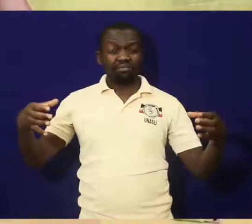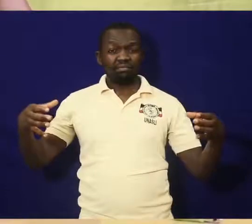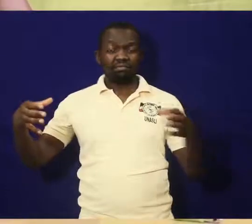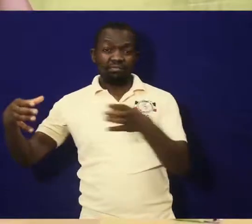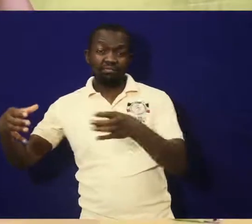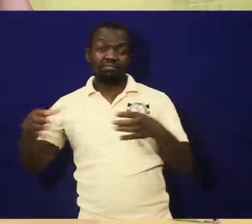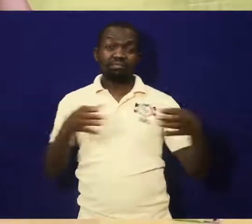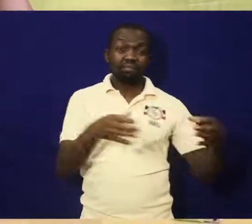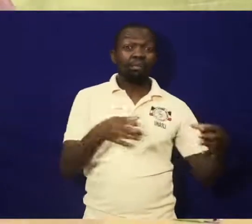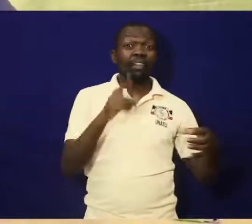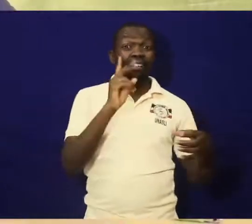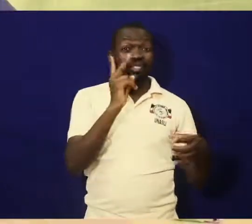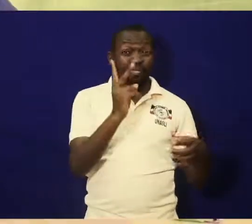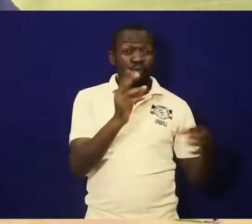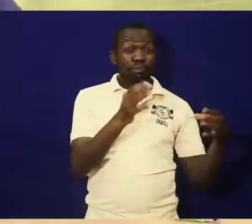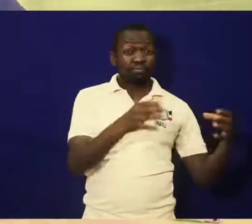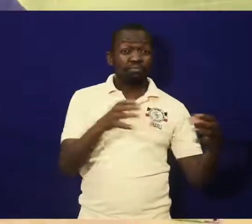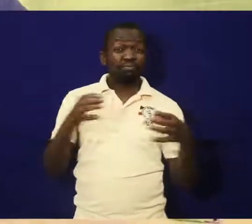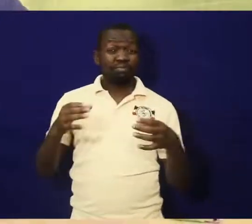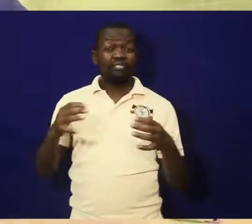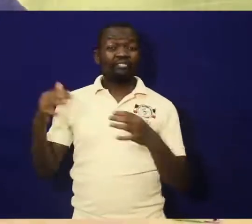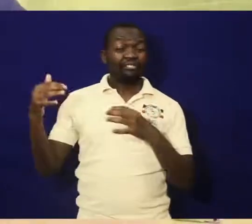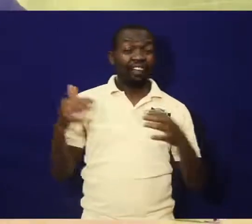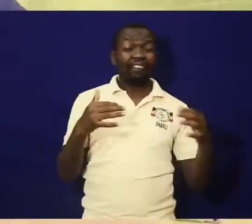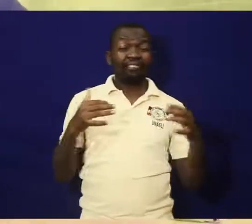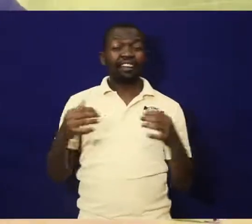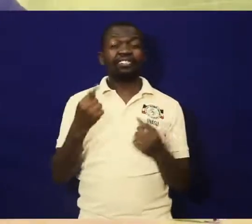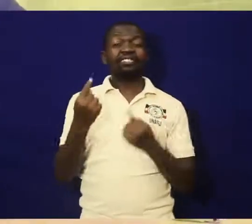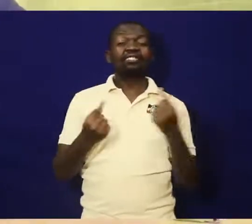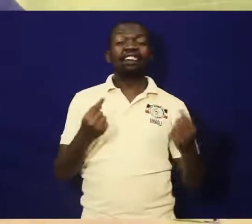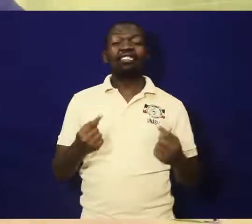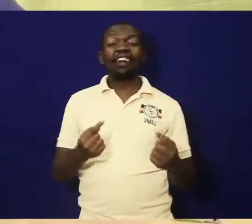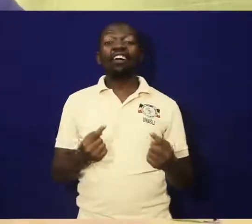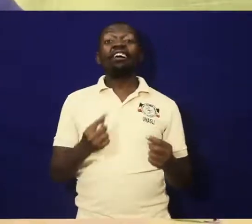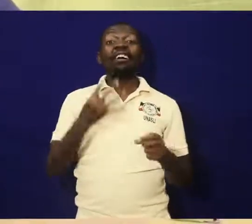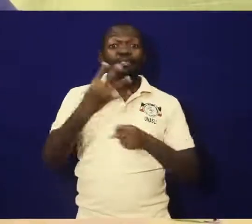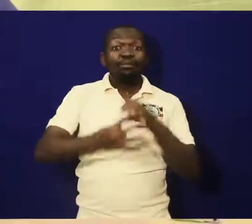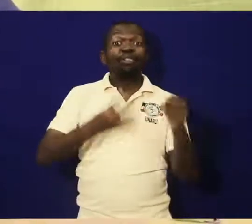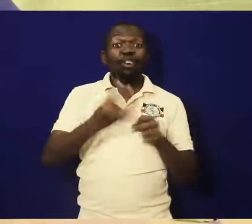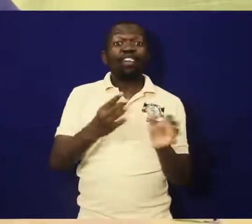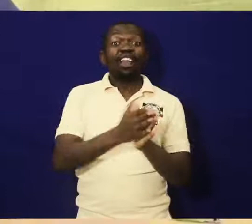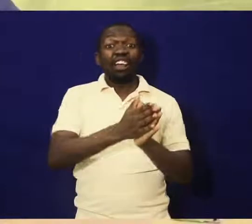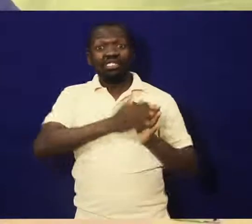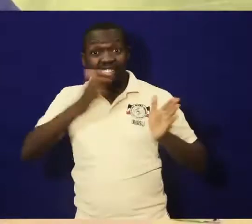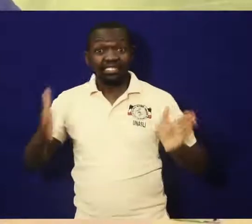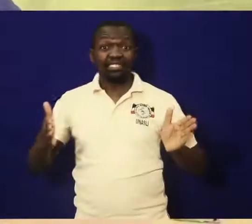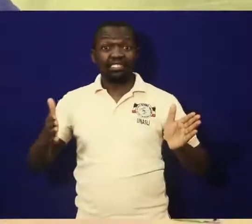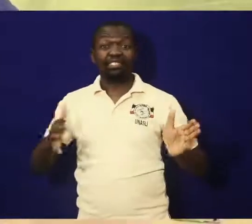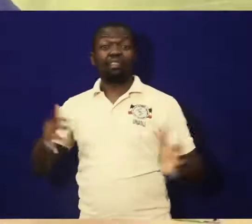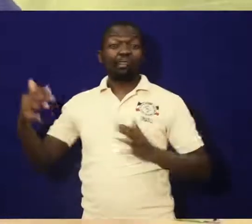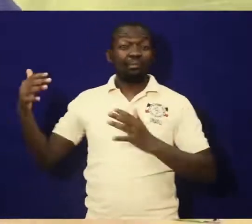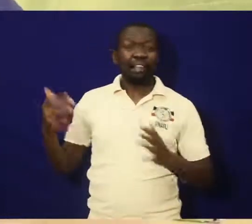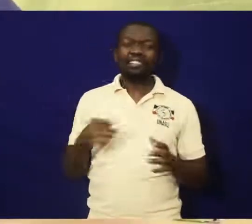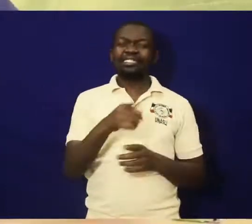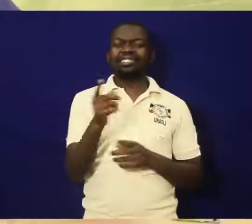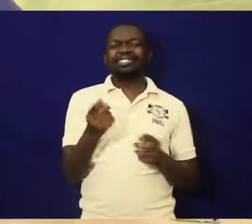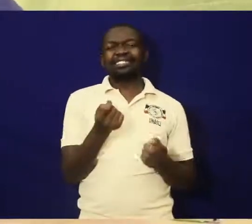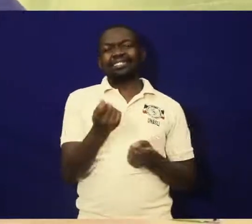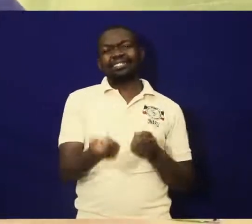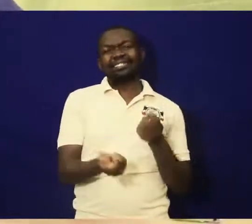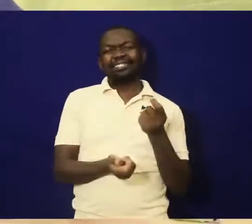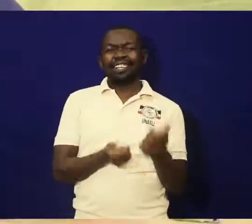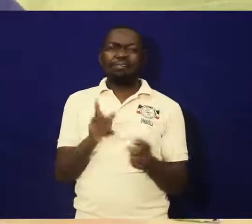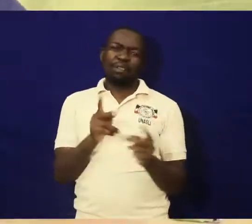And the two groups fought each other for 4 years. These small fights you see